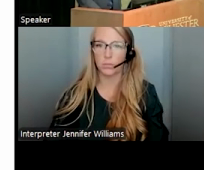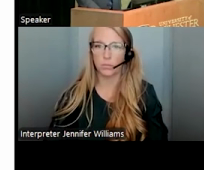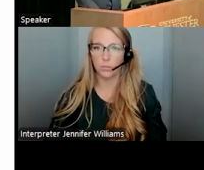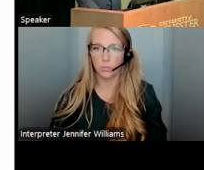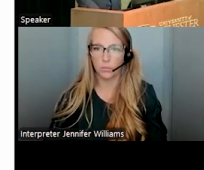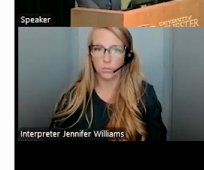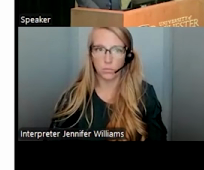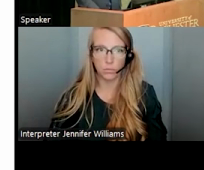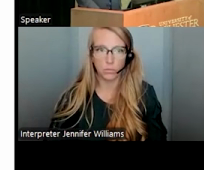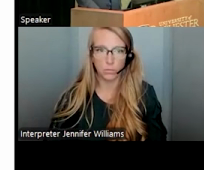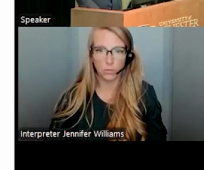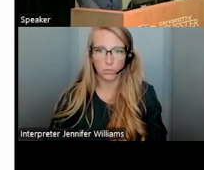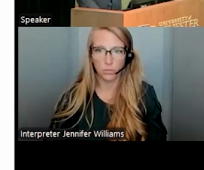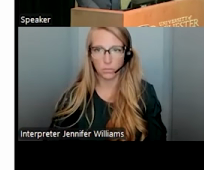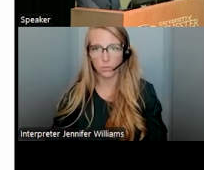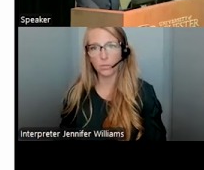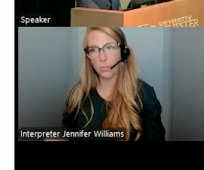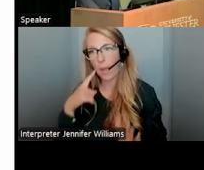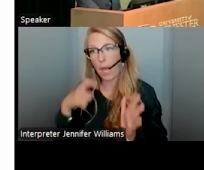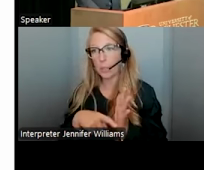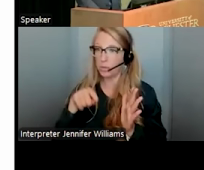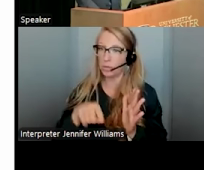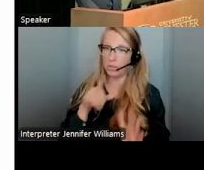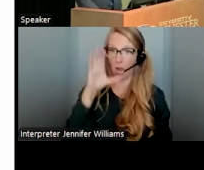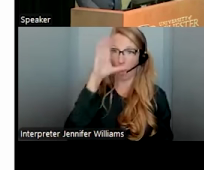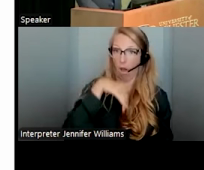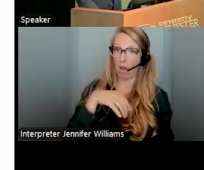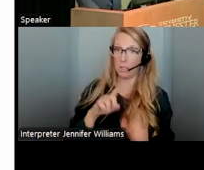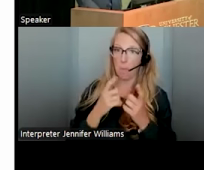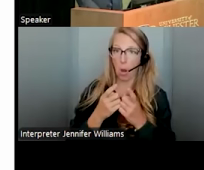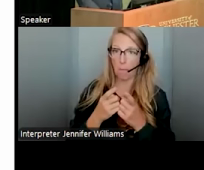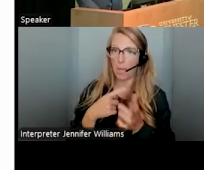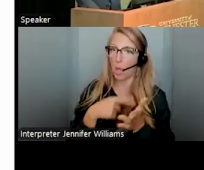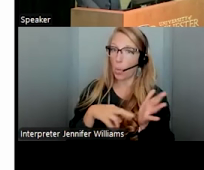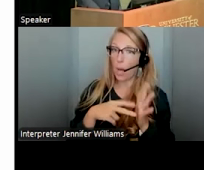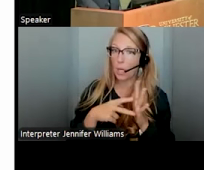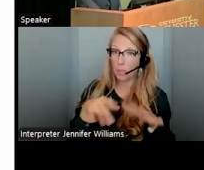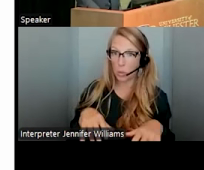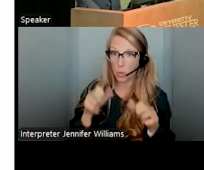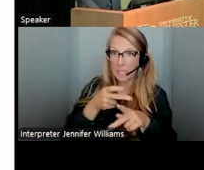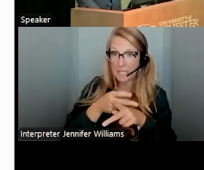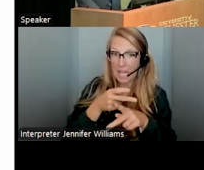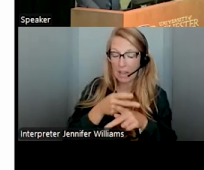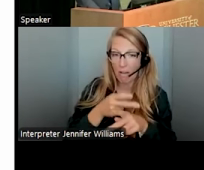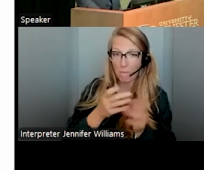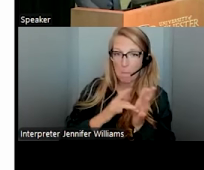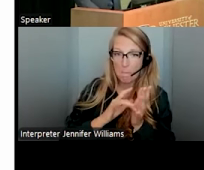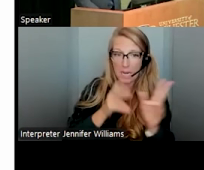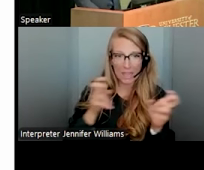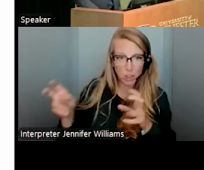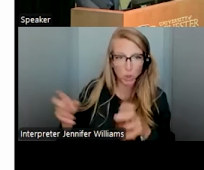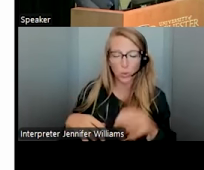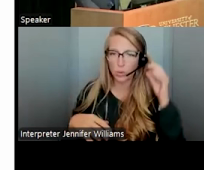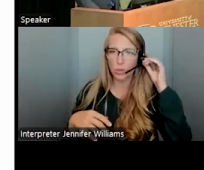noticed this is a very odd department. What do you mean that you take care of medical issues in severe mental illness? What do you mean you